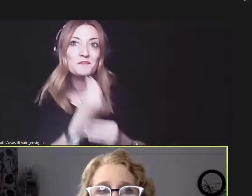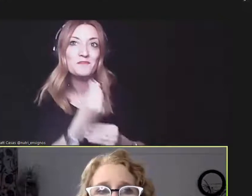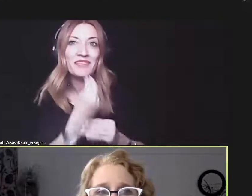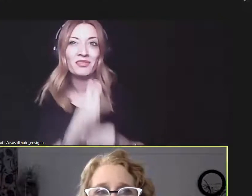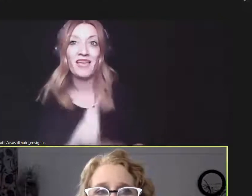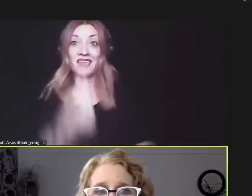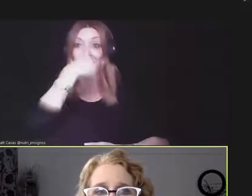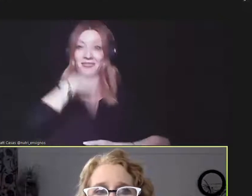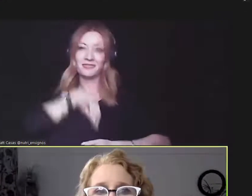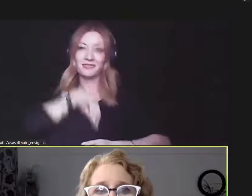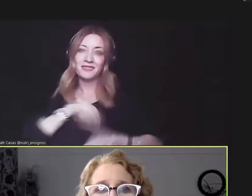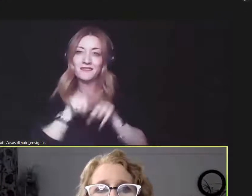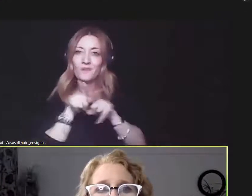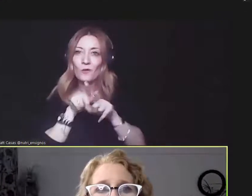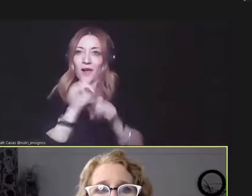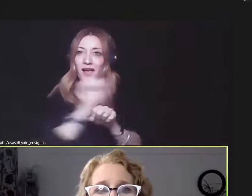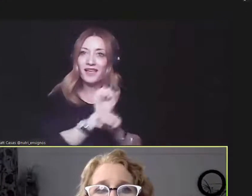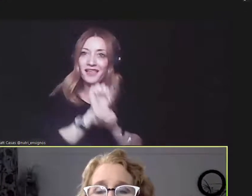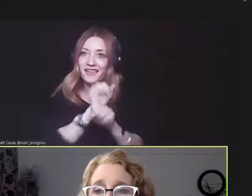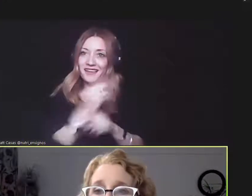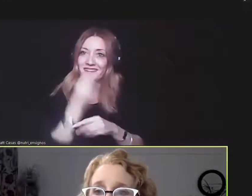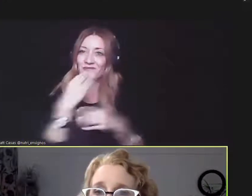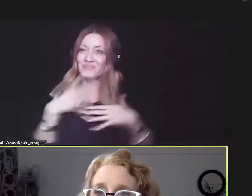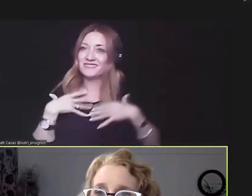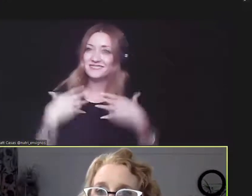beneficial bacteria and